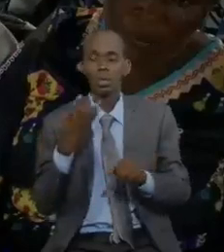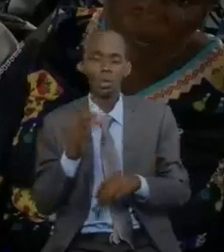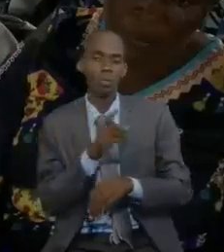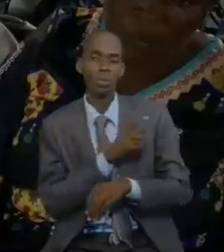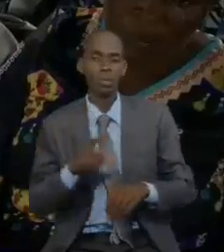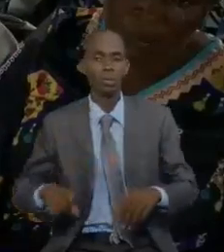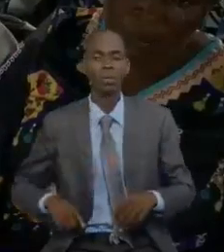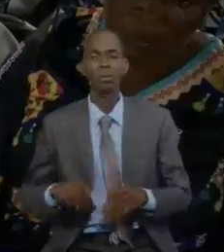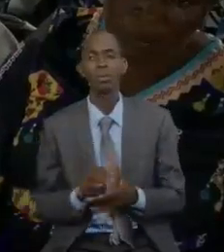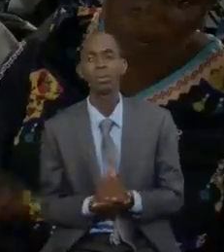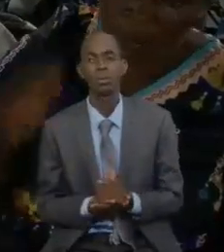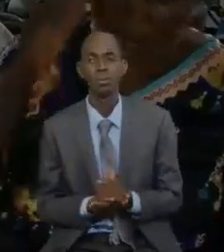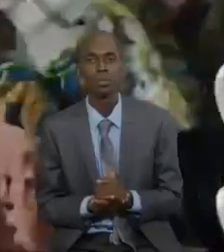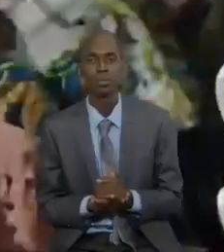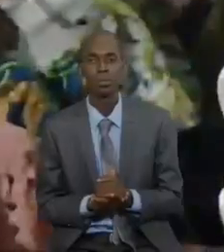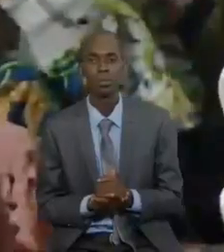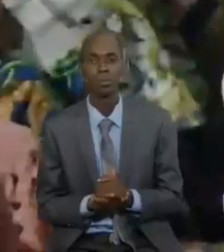Lord.